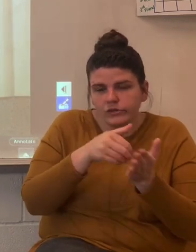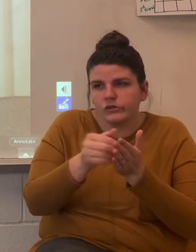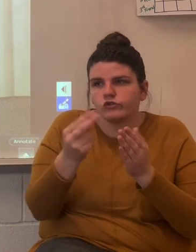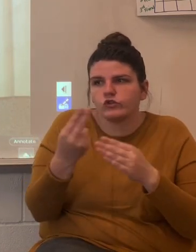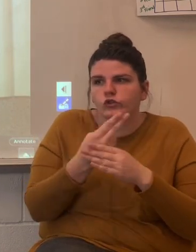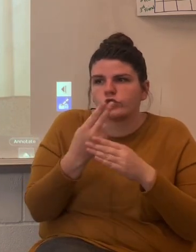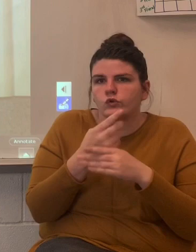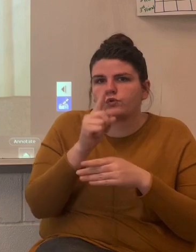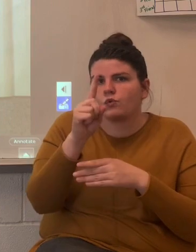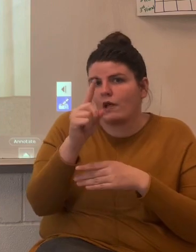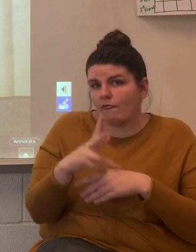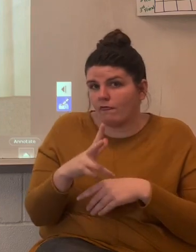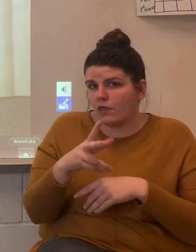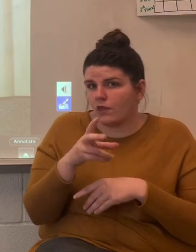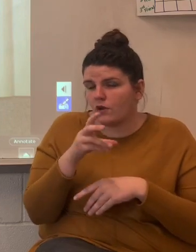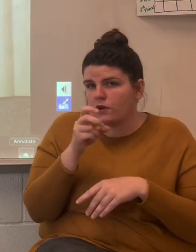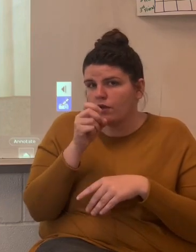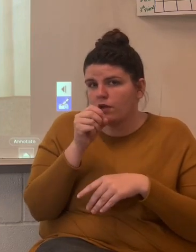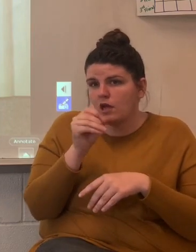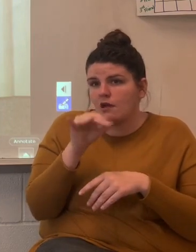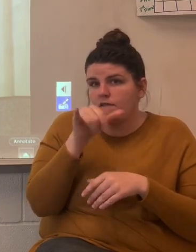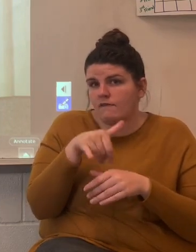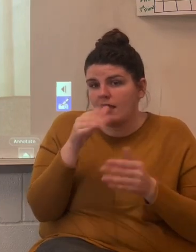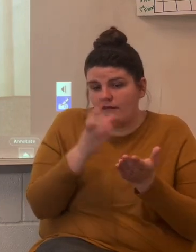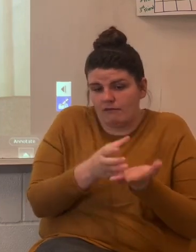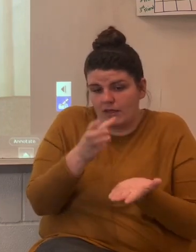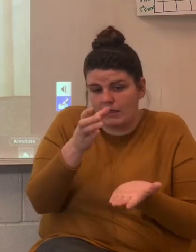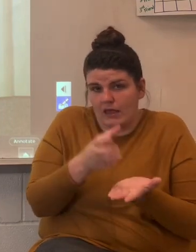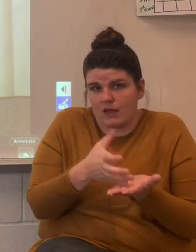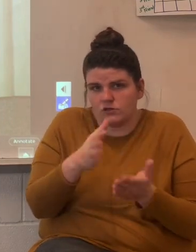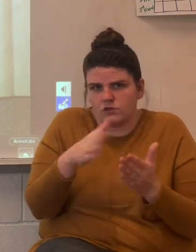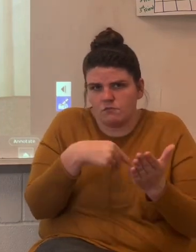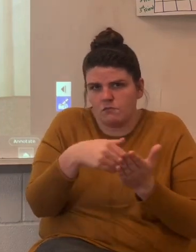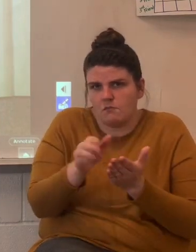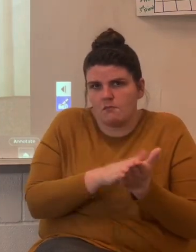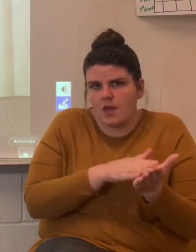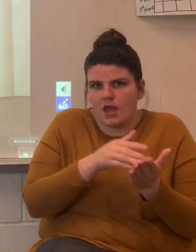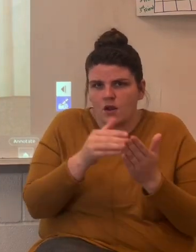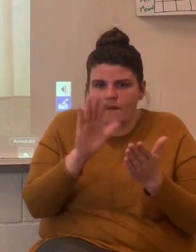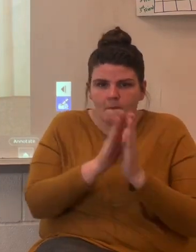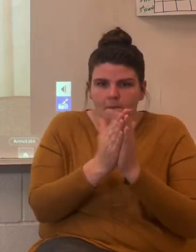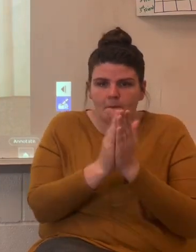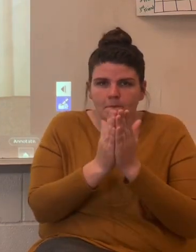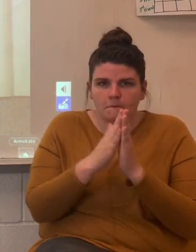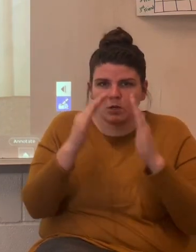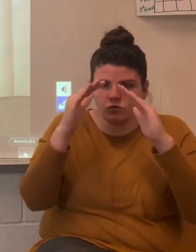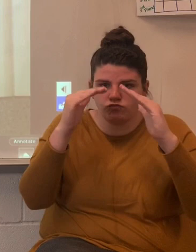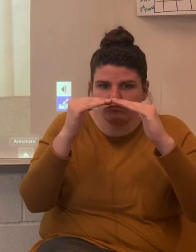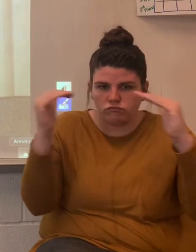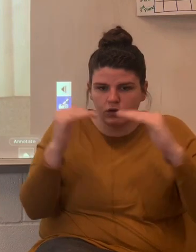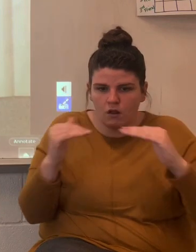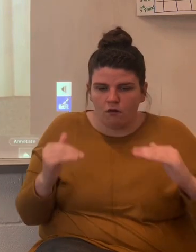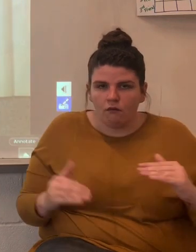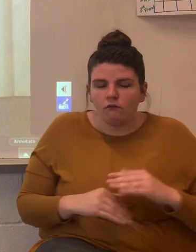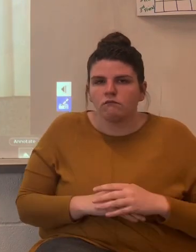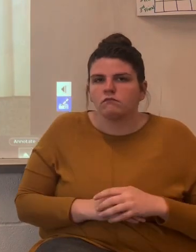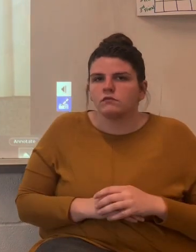of it, so of that can, to paint a bookshelf. How much of that can? So he